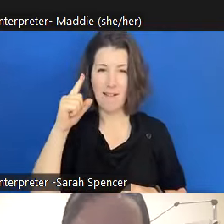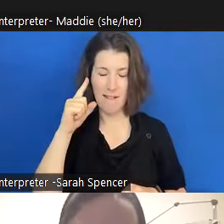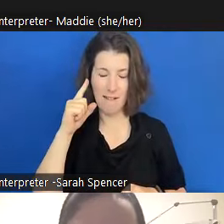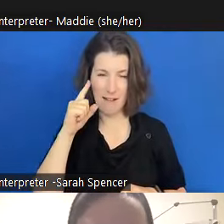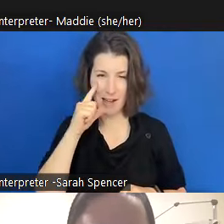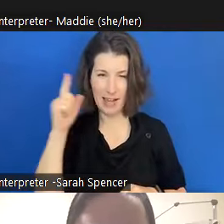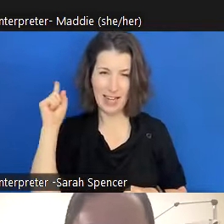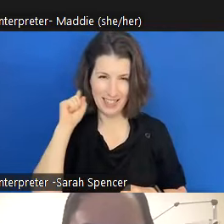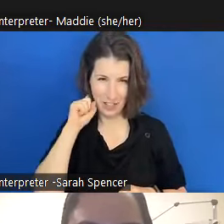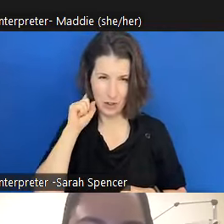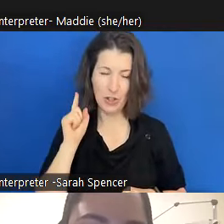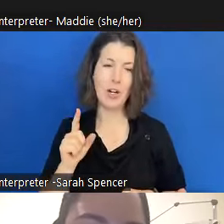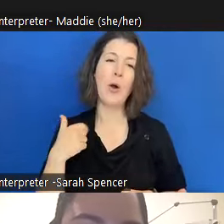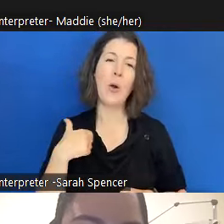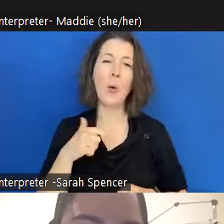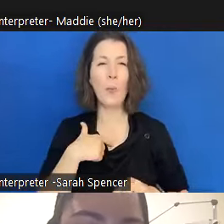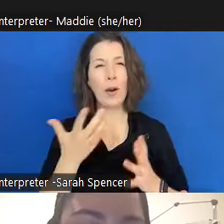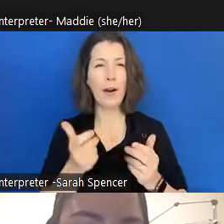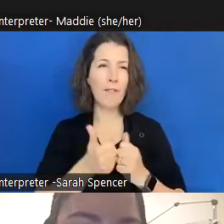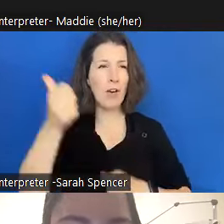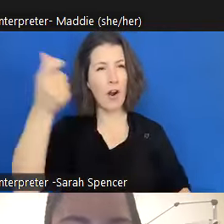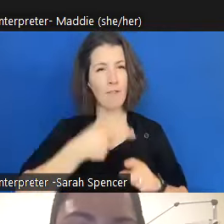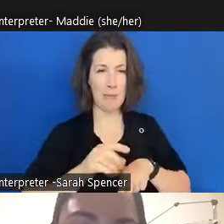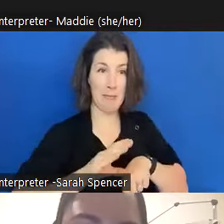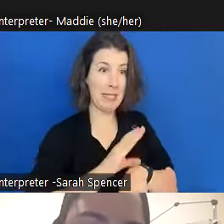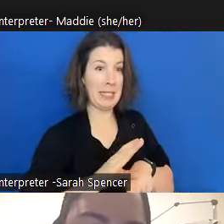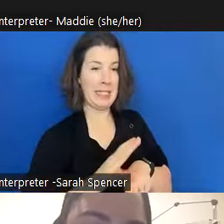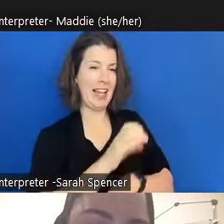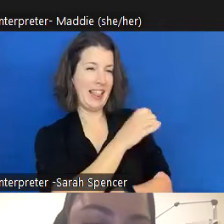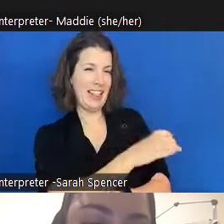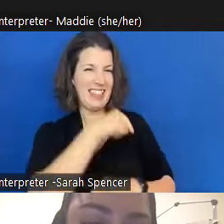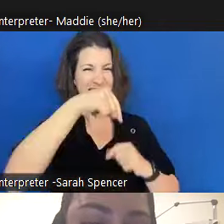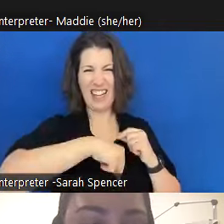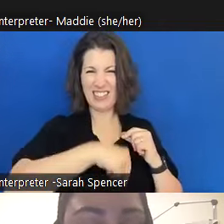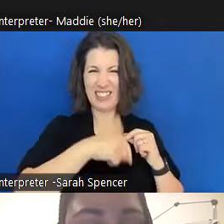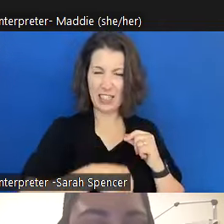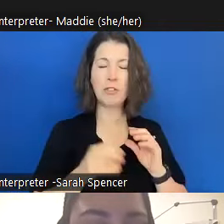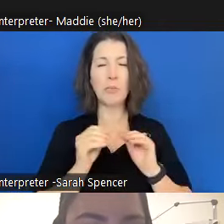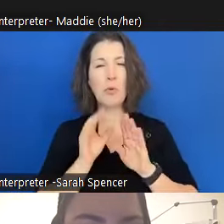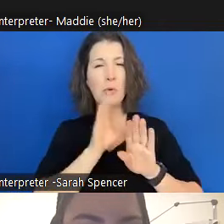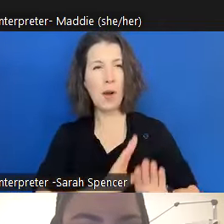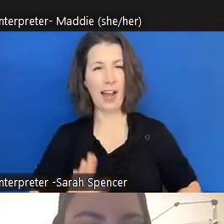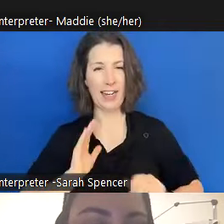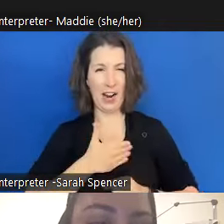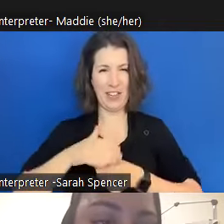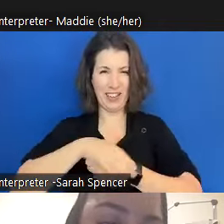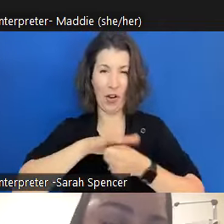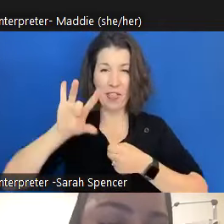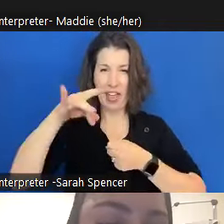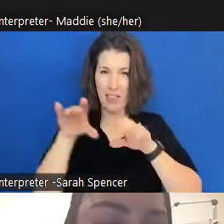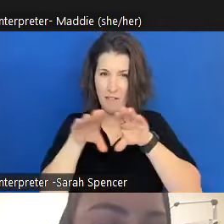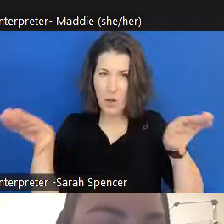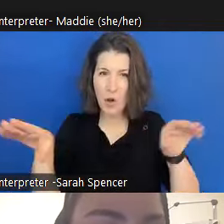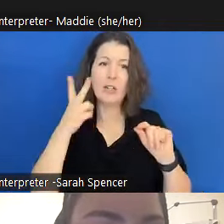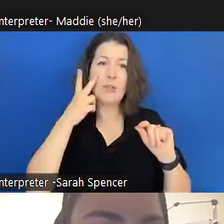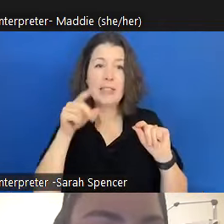from the hustle and bustle of the clinics downstairs, which is wonderful. But I don't know if you can see through the window. We have a couple